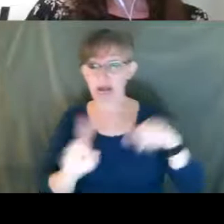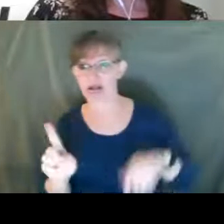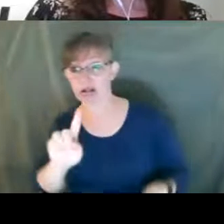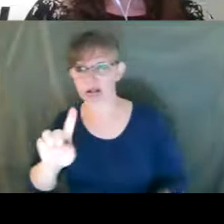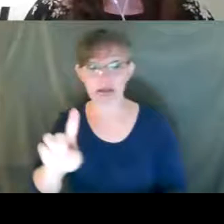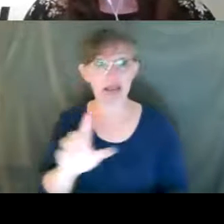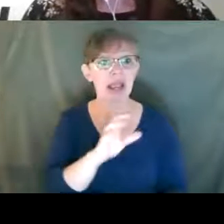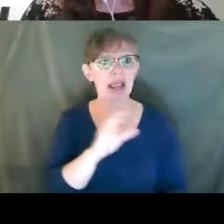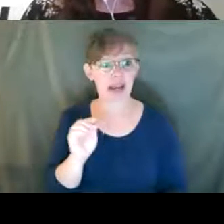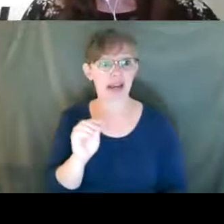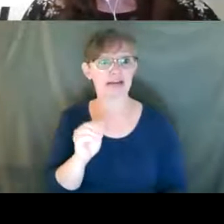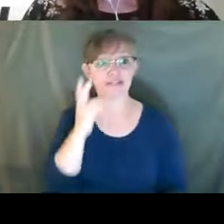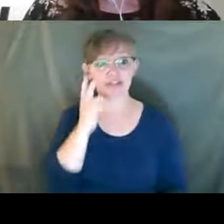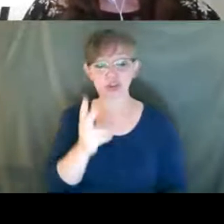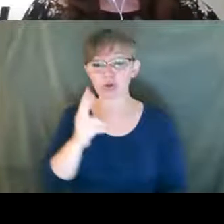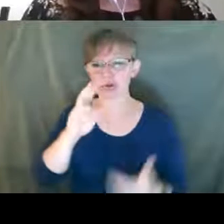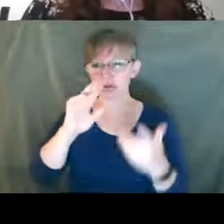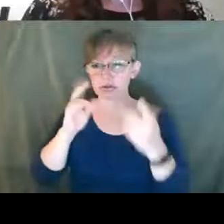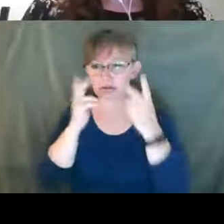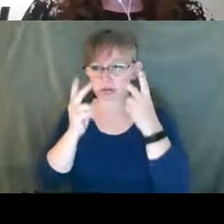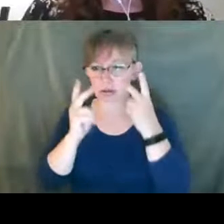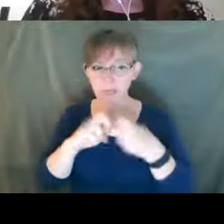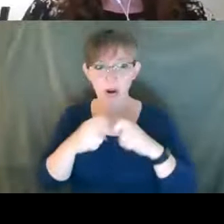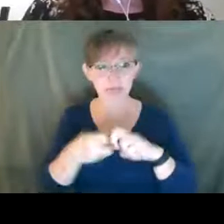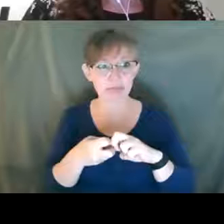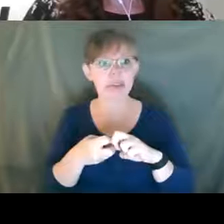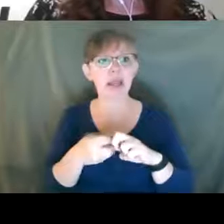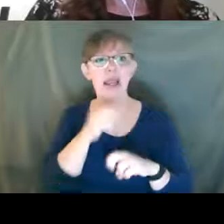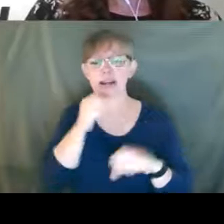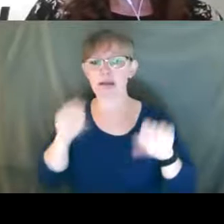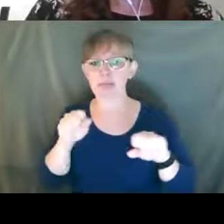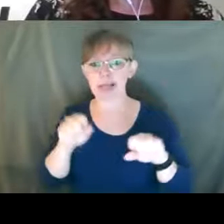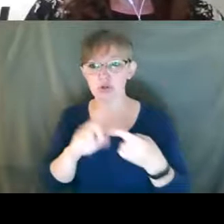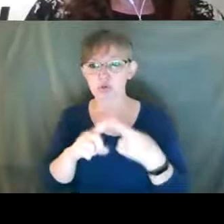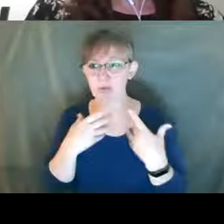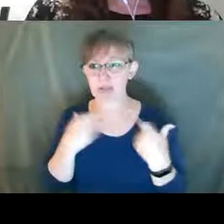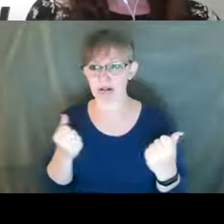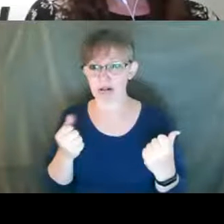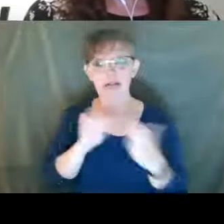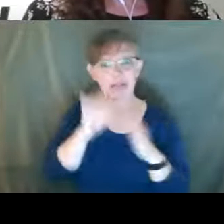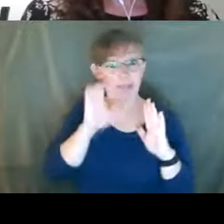That's a picture of a bleeding ulcer, in case you were wondering.